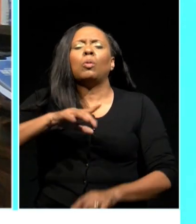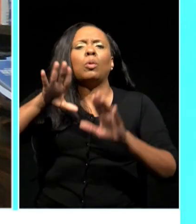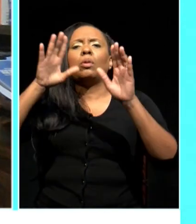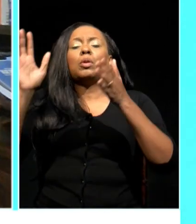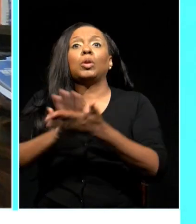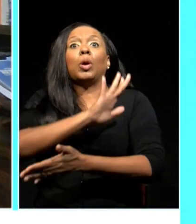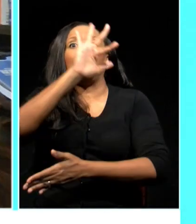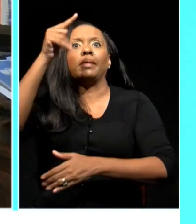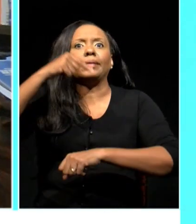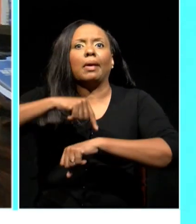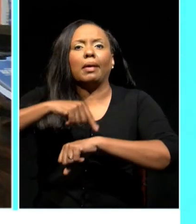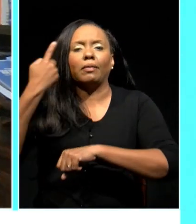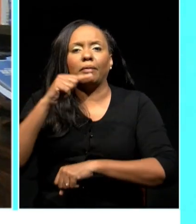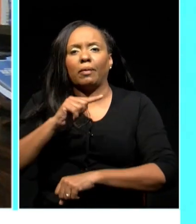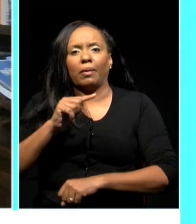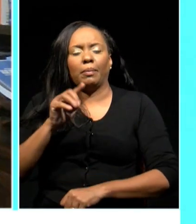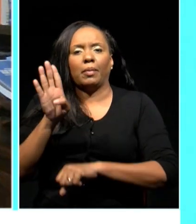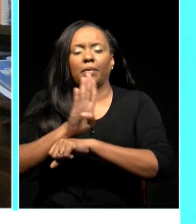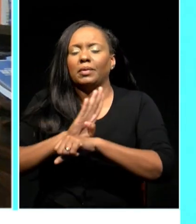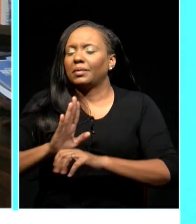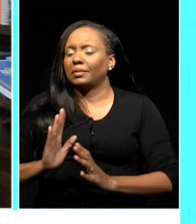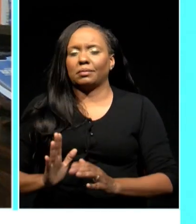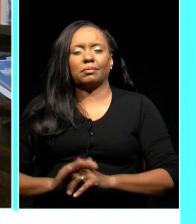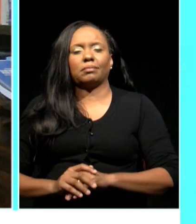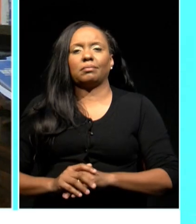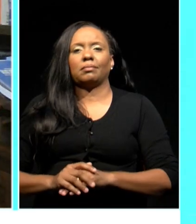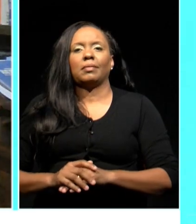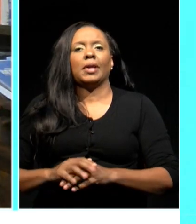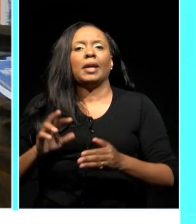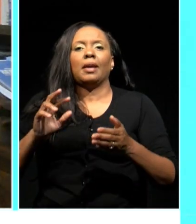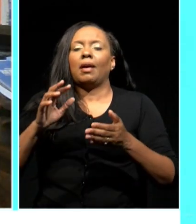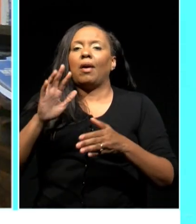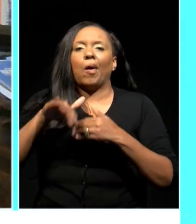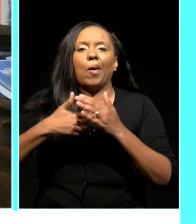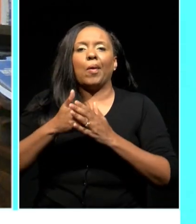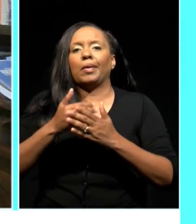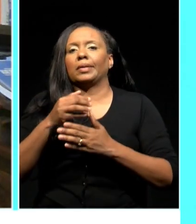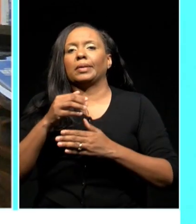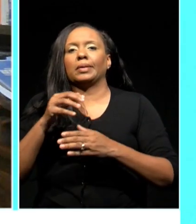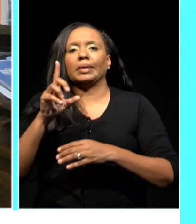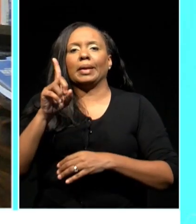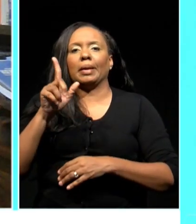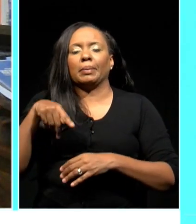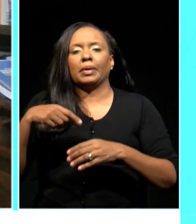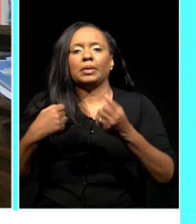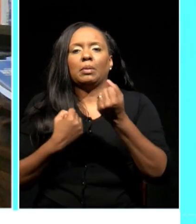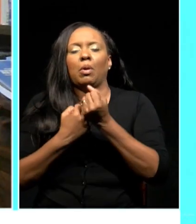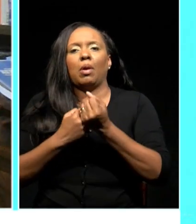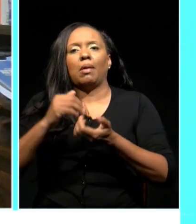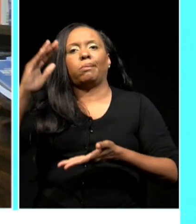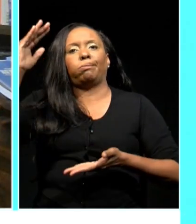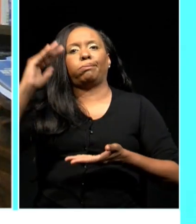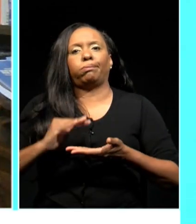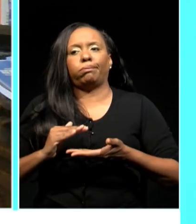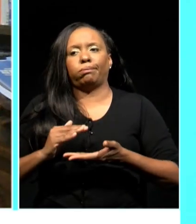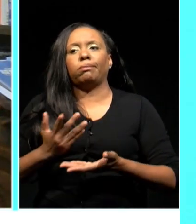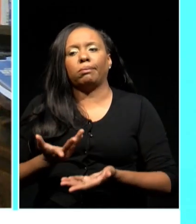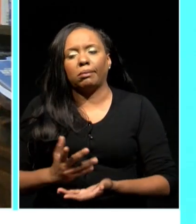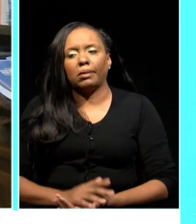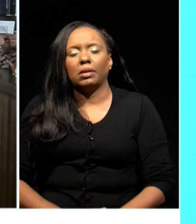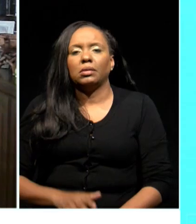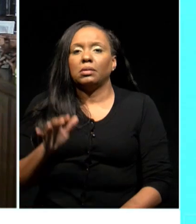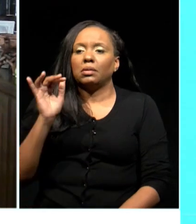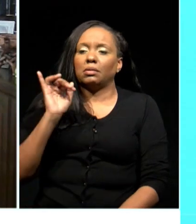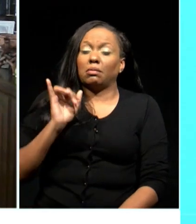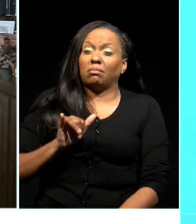of the members of the Democratic Labour Party who had been on the 2018, Ticket, platform. So yeah. that